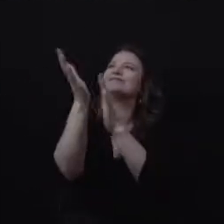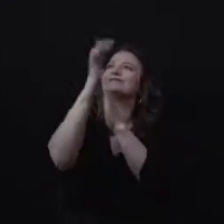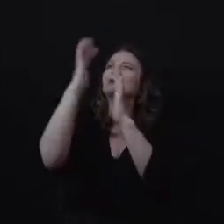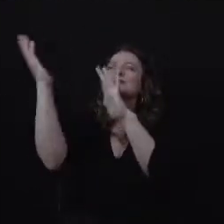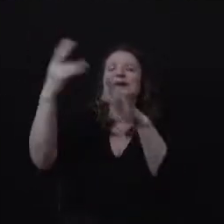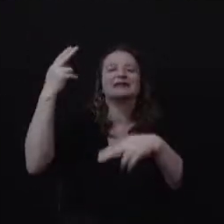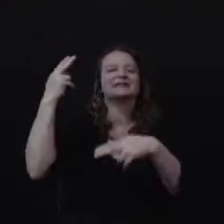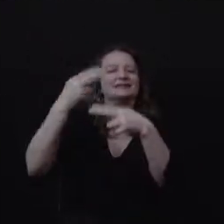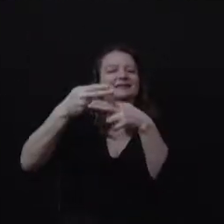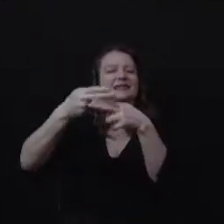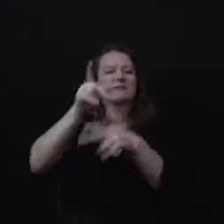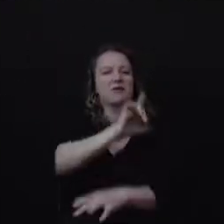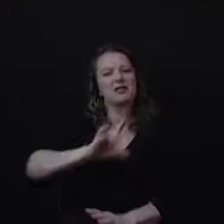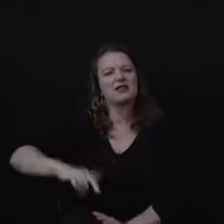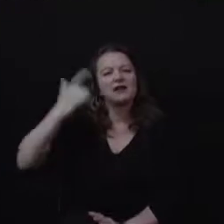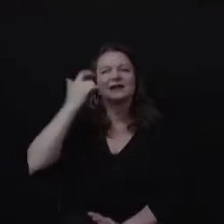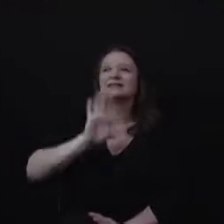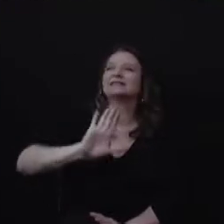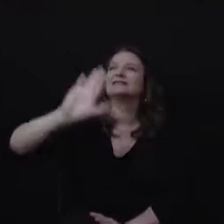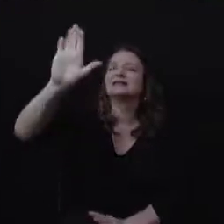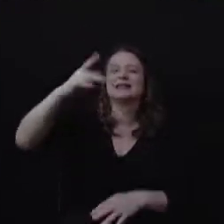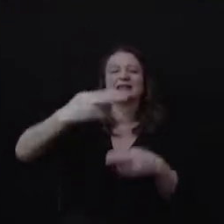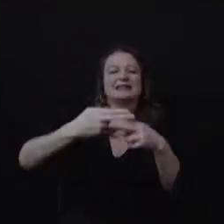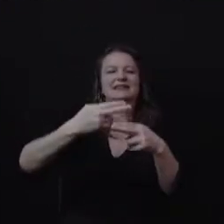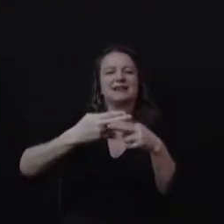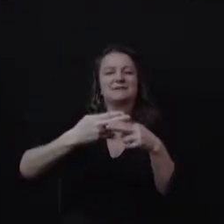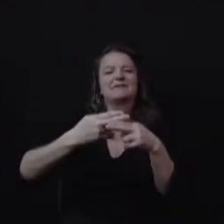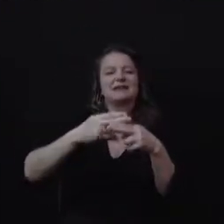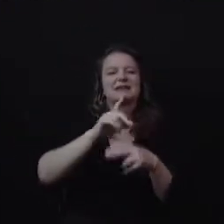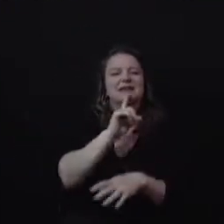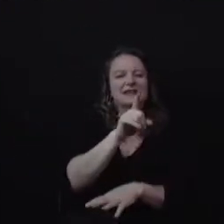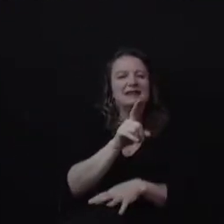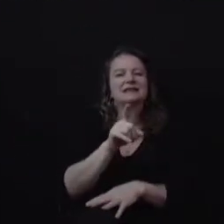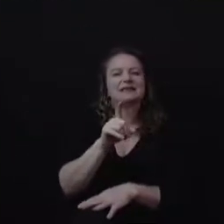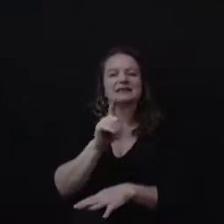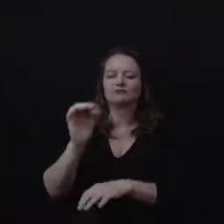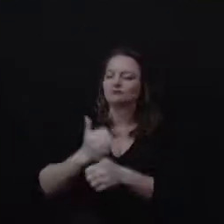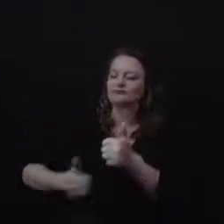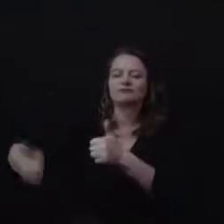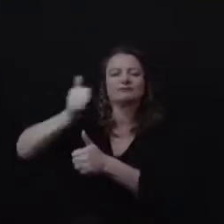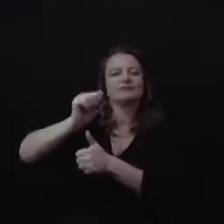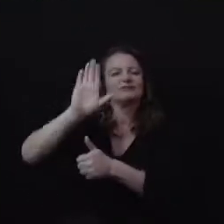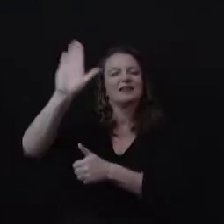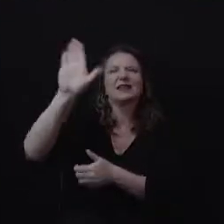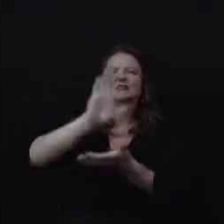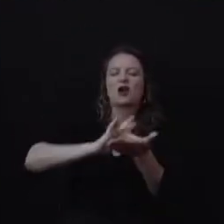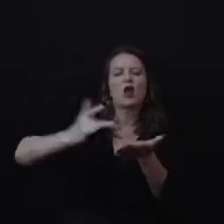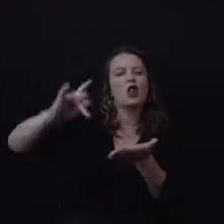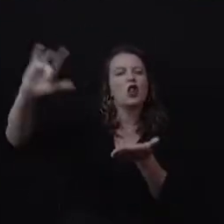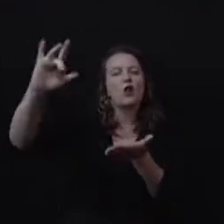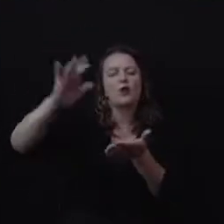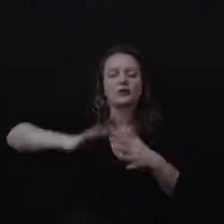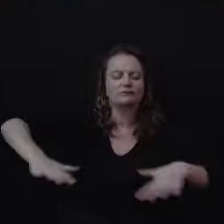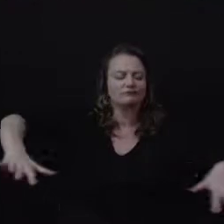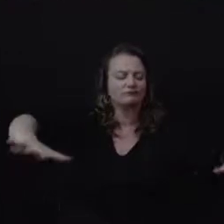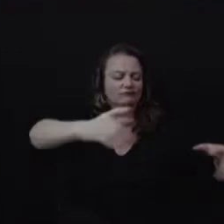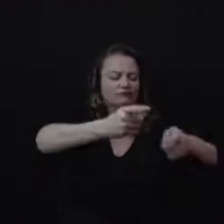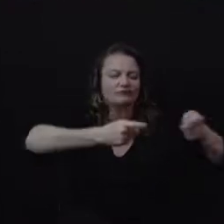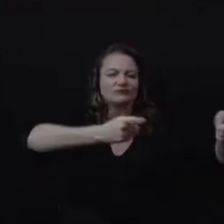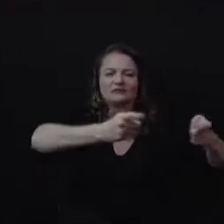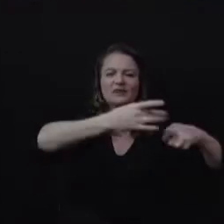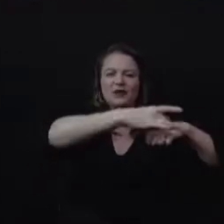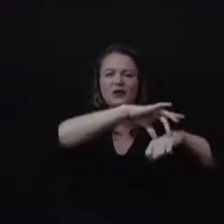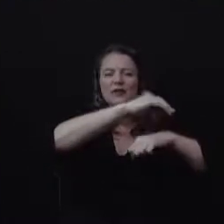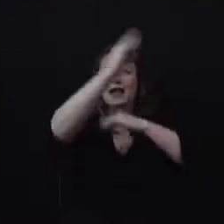the Lord, for His name is very great. His glory towers over the earth and